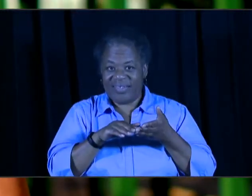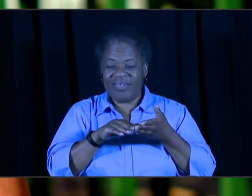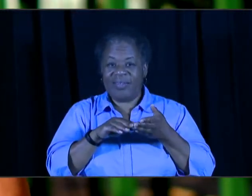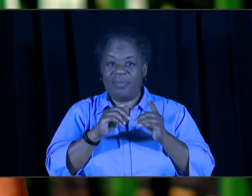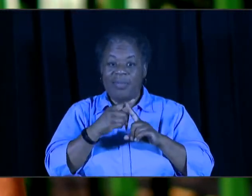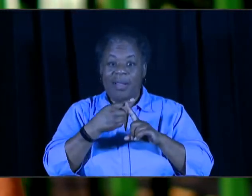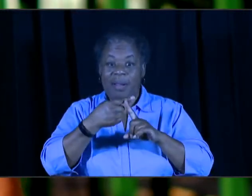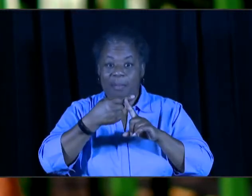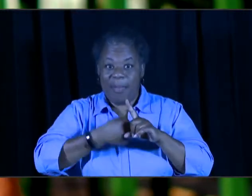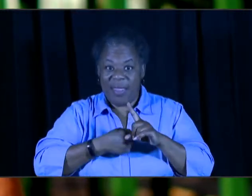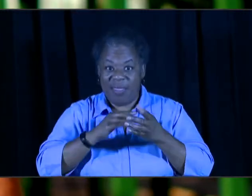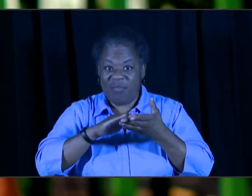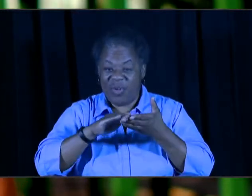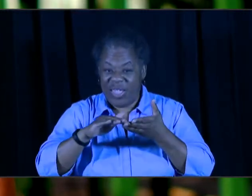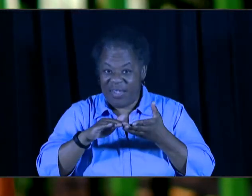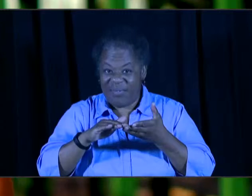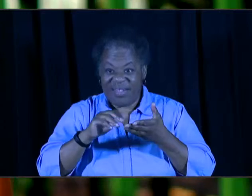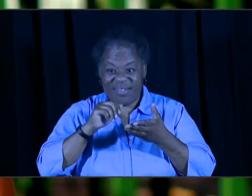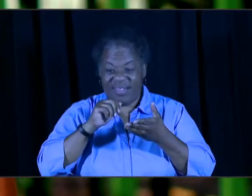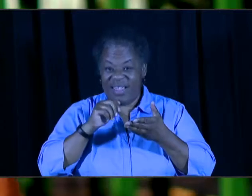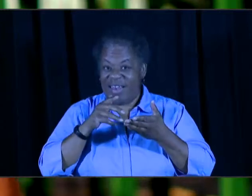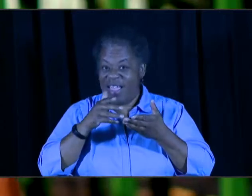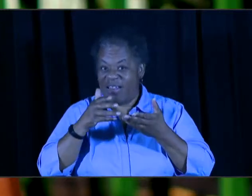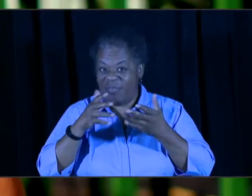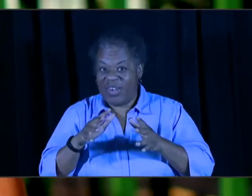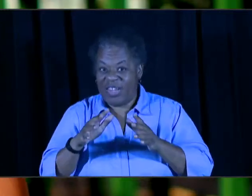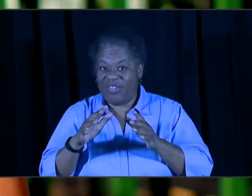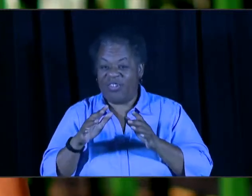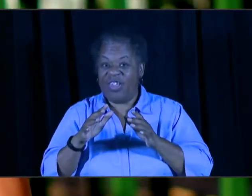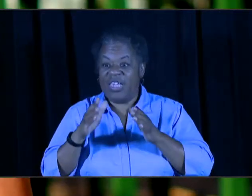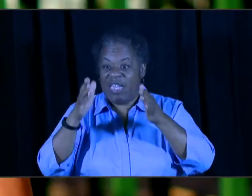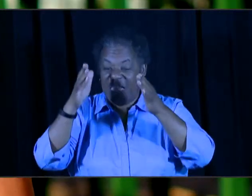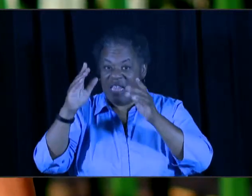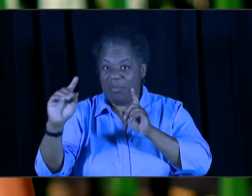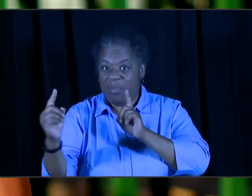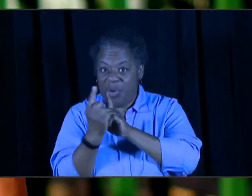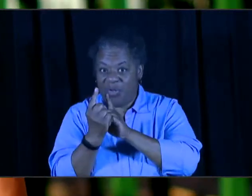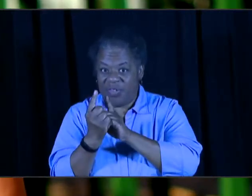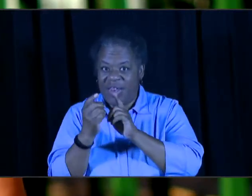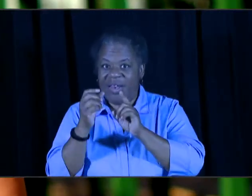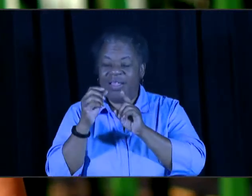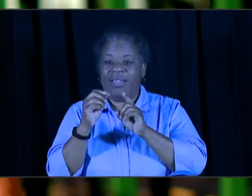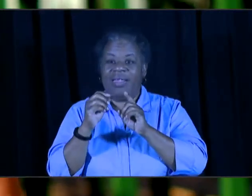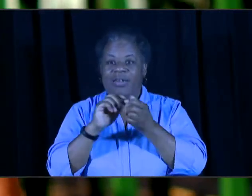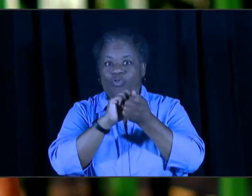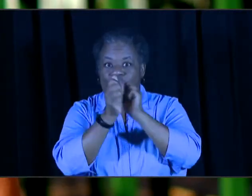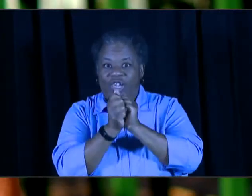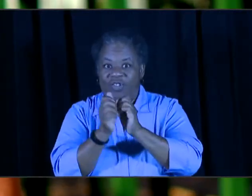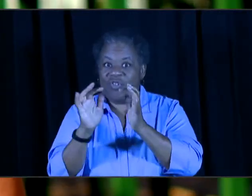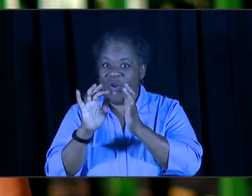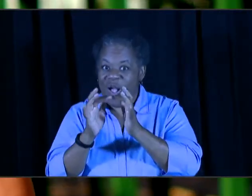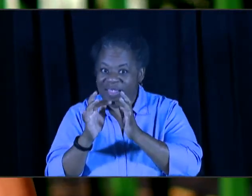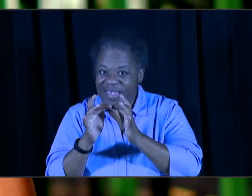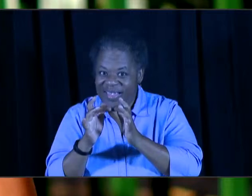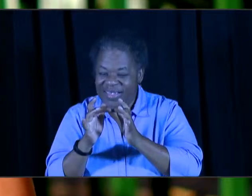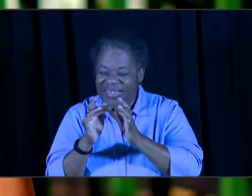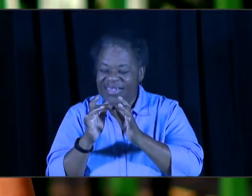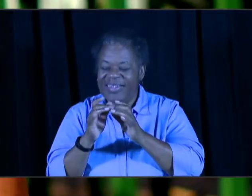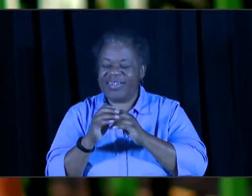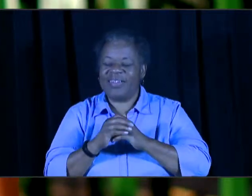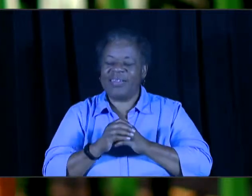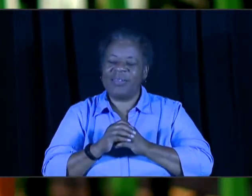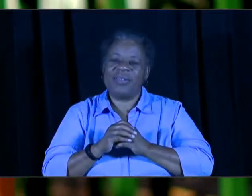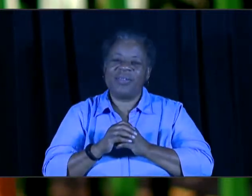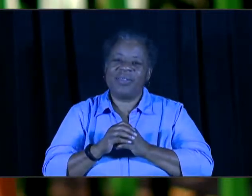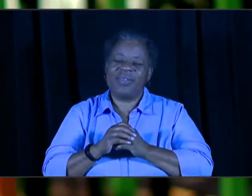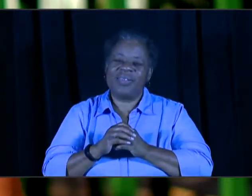of forgiveness in person as we quickly jumped to online ministry. We've learned quite a bit since then.